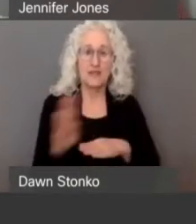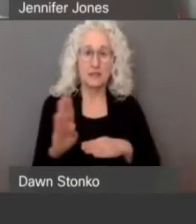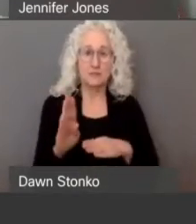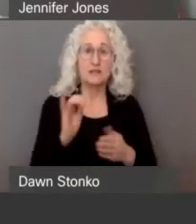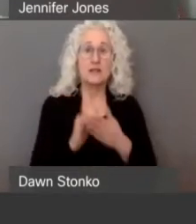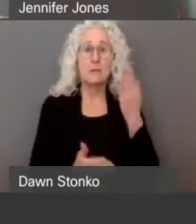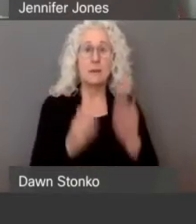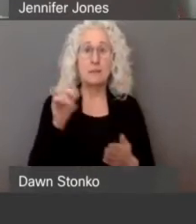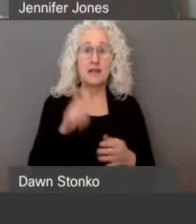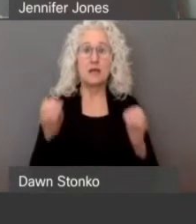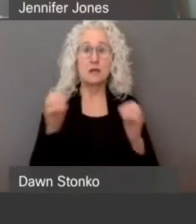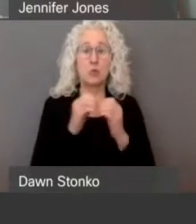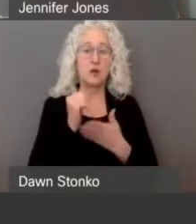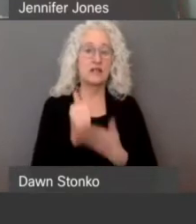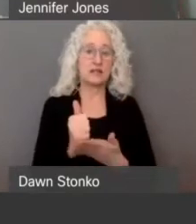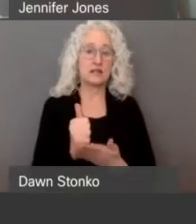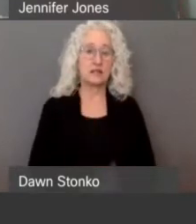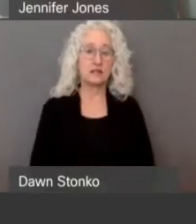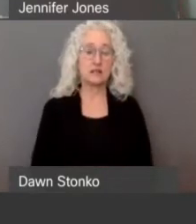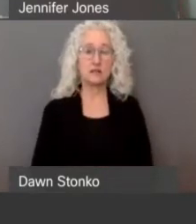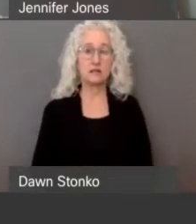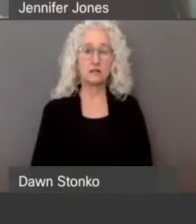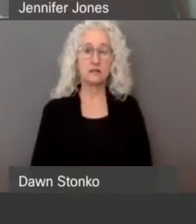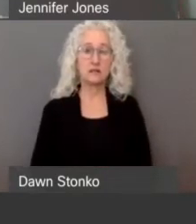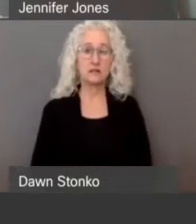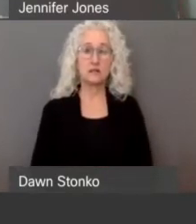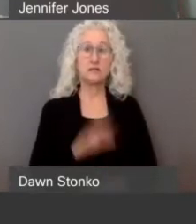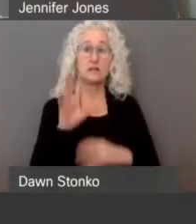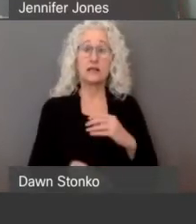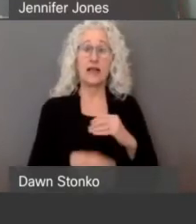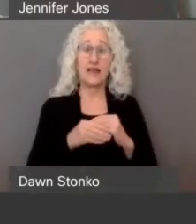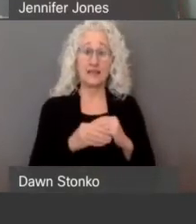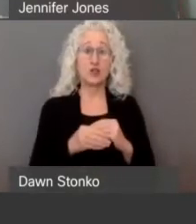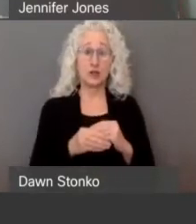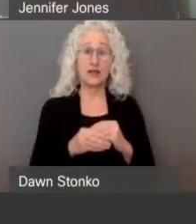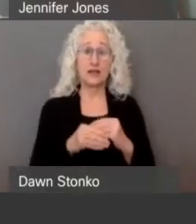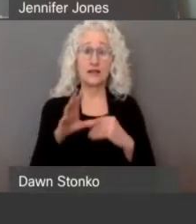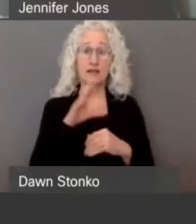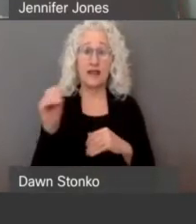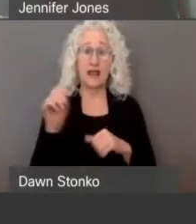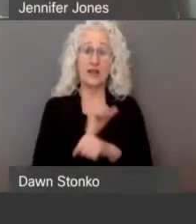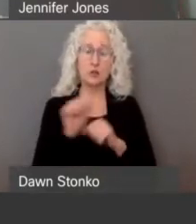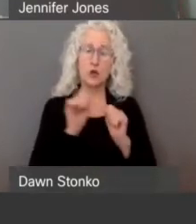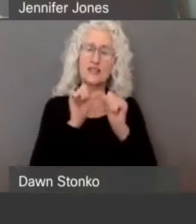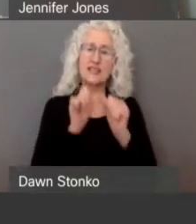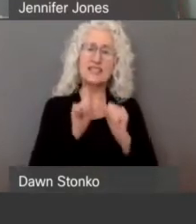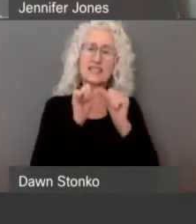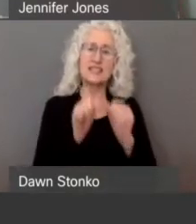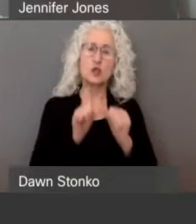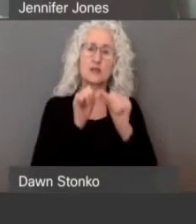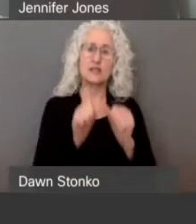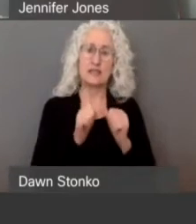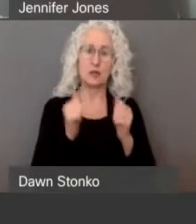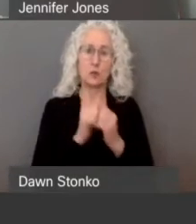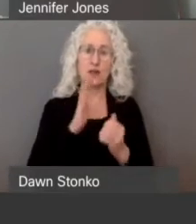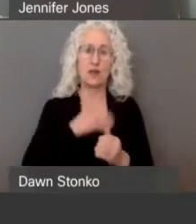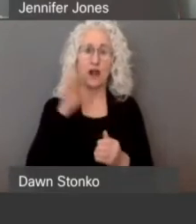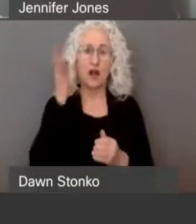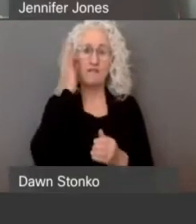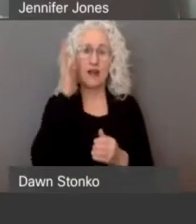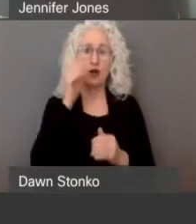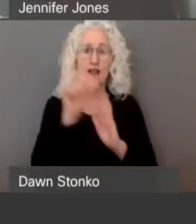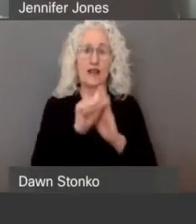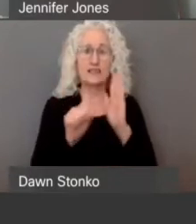need greater assistance. Additionally, the county has worked continuously with our federal and